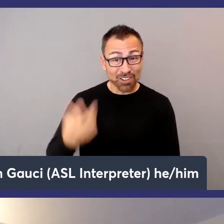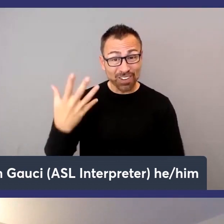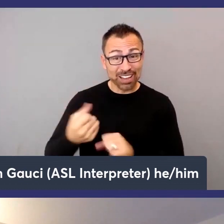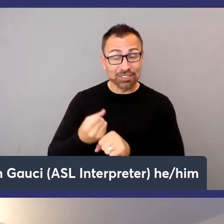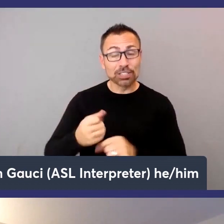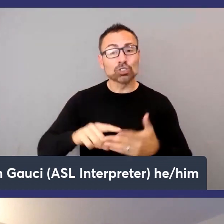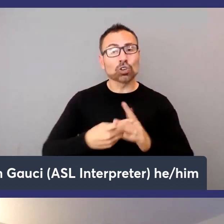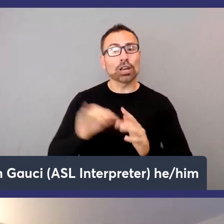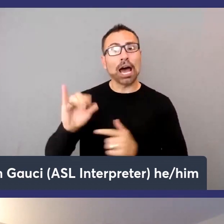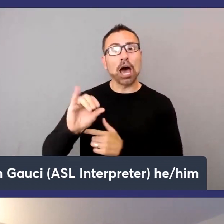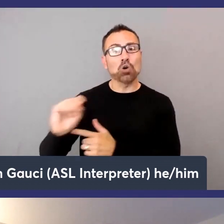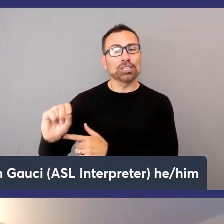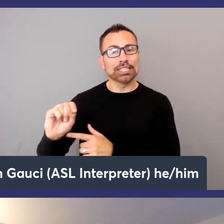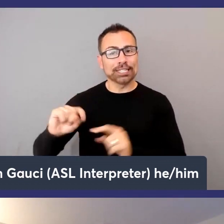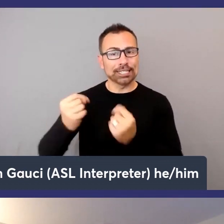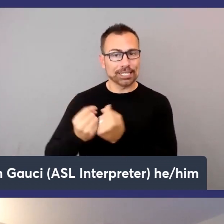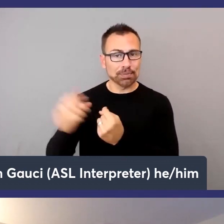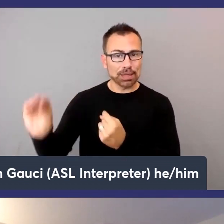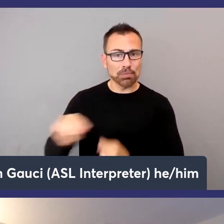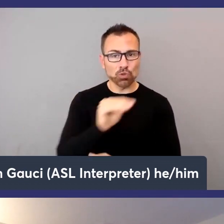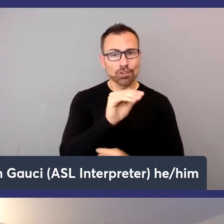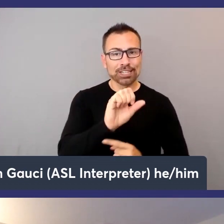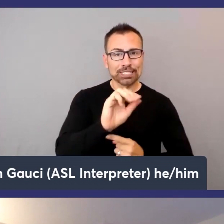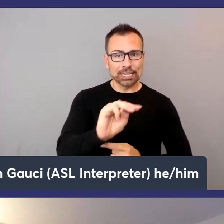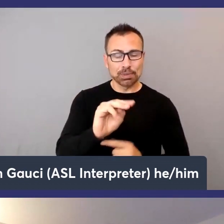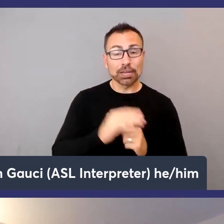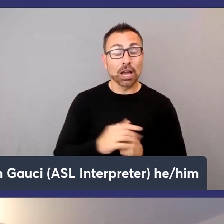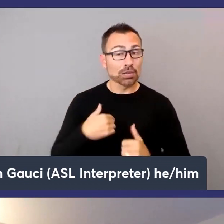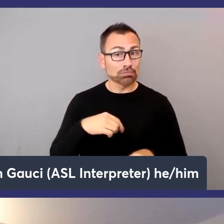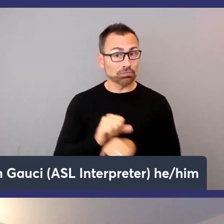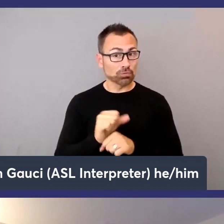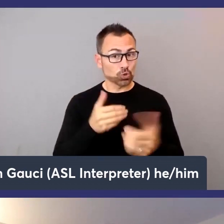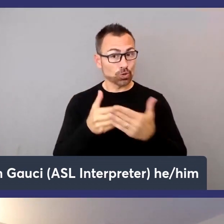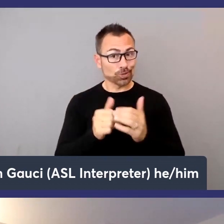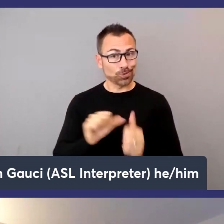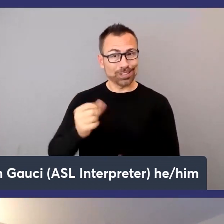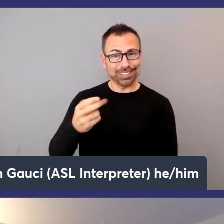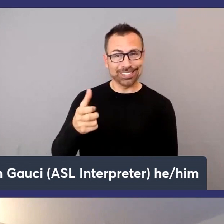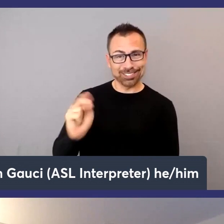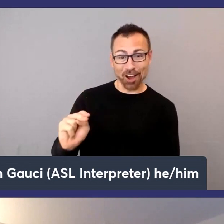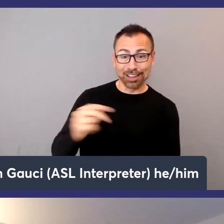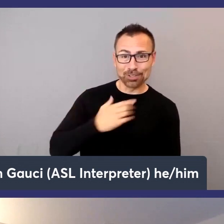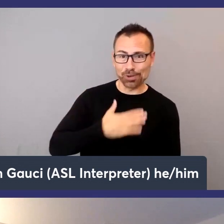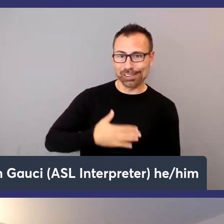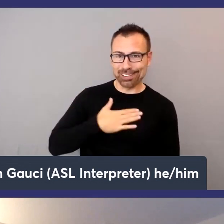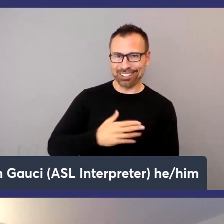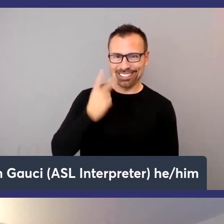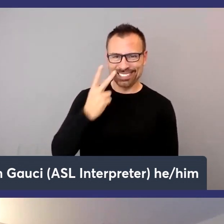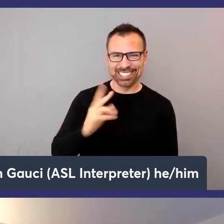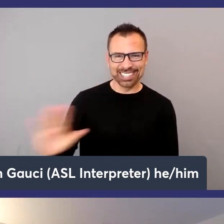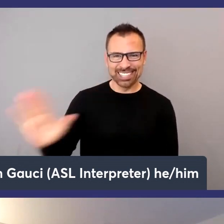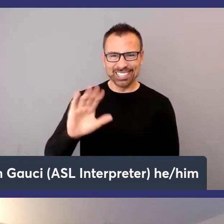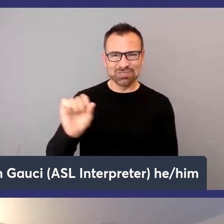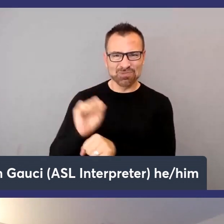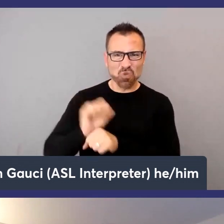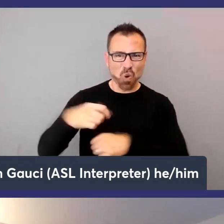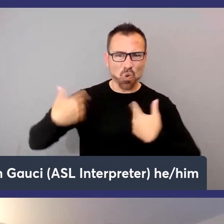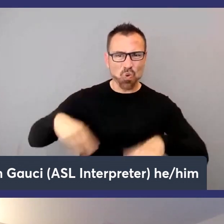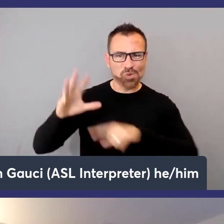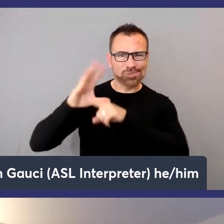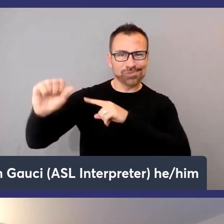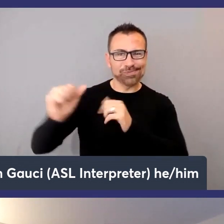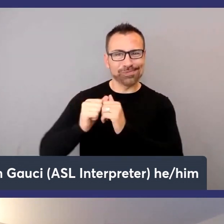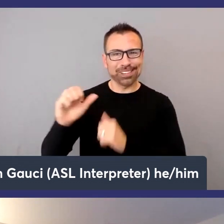then moved over to SageMaker. And I work very closely with Sham, so I really enjoyed seeing all the great work that he's been doing with